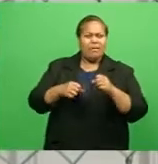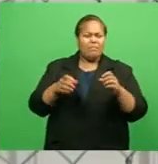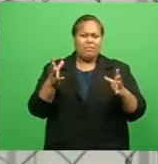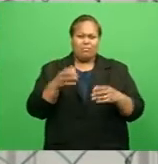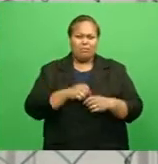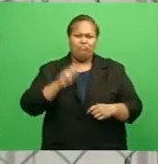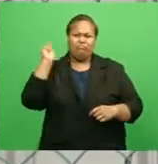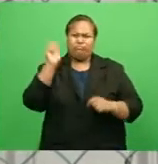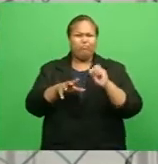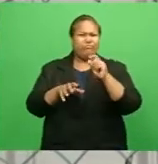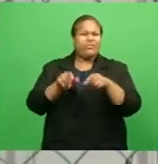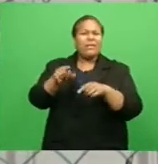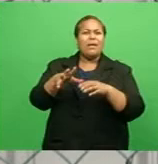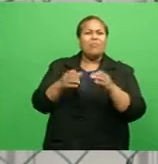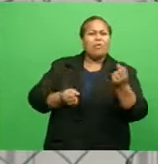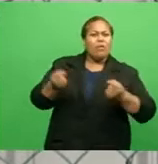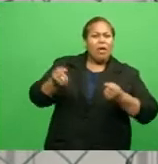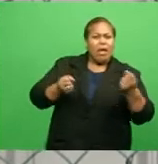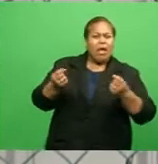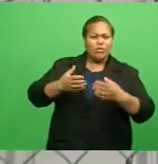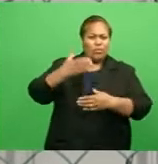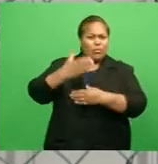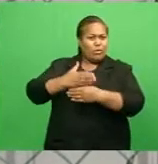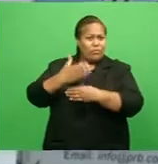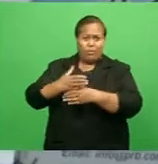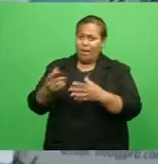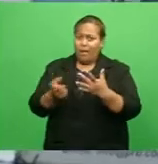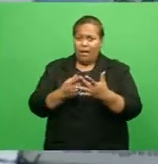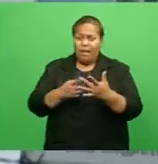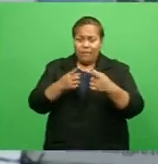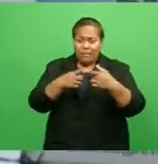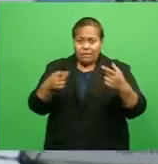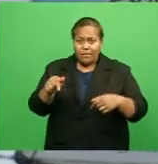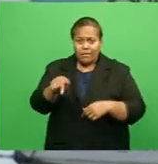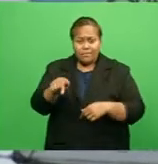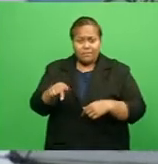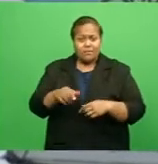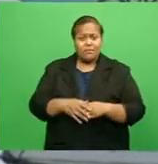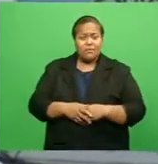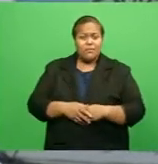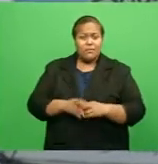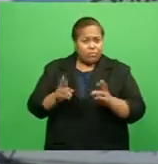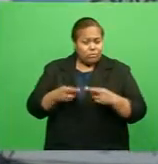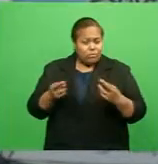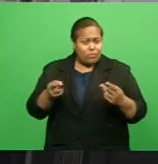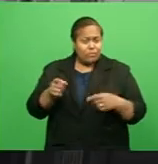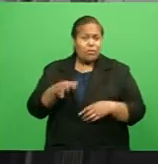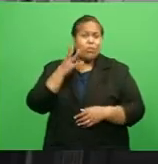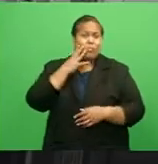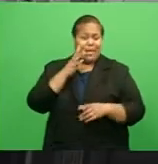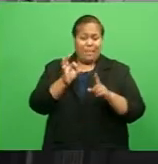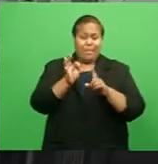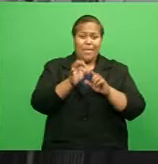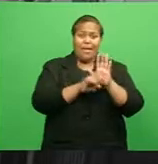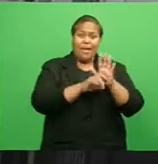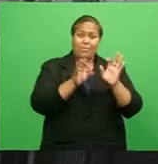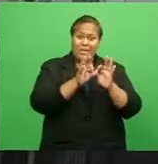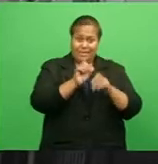breaking other facilities. When PRB staff they go and put